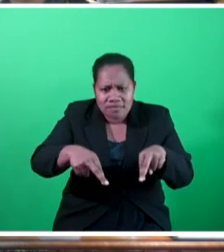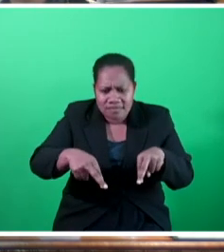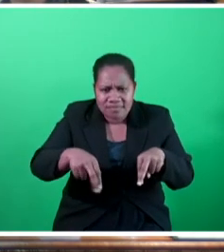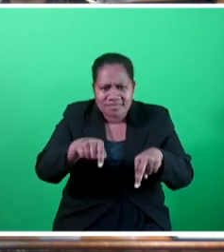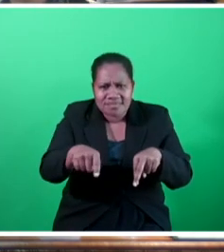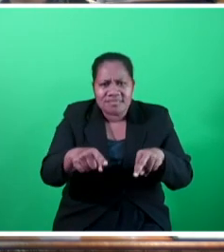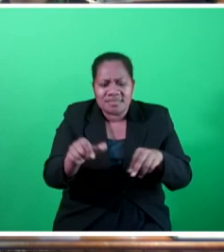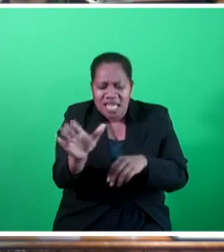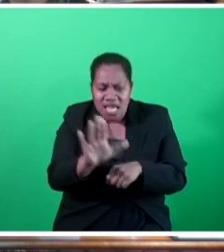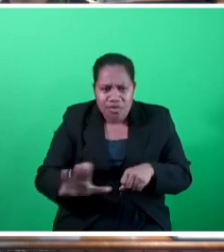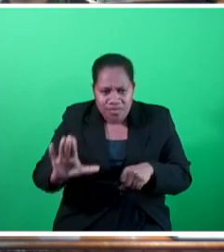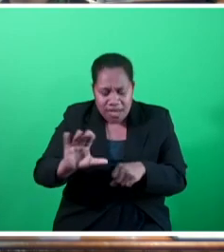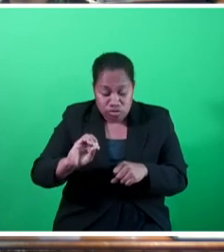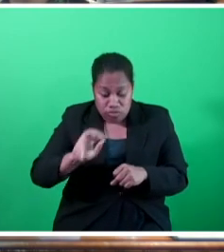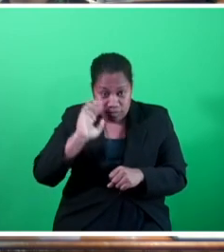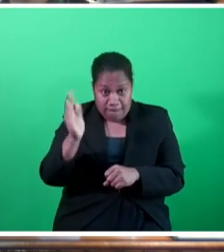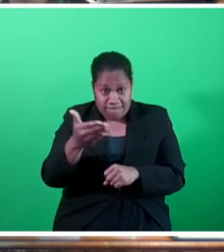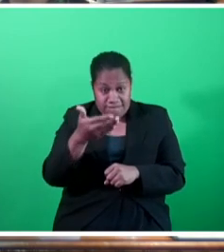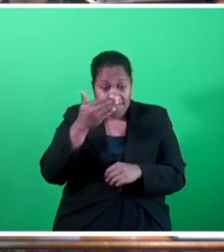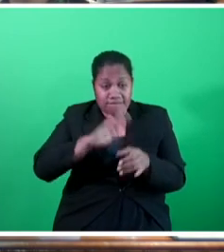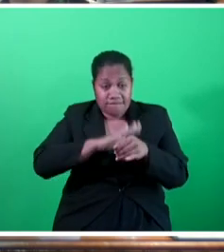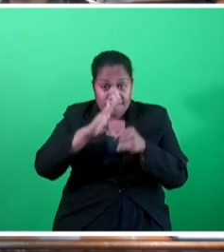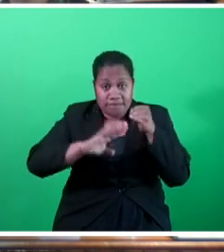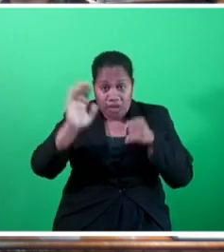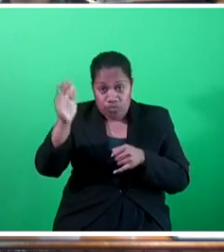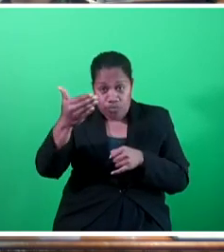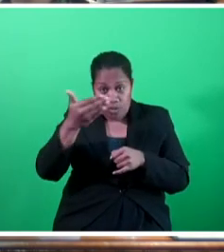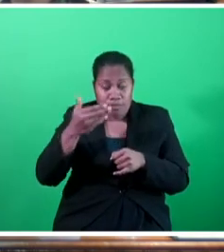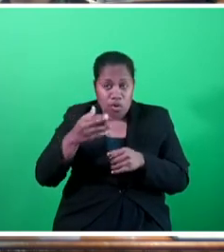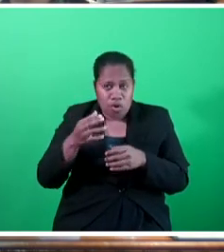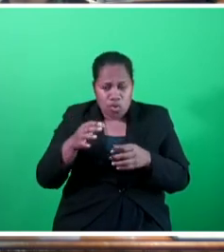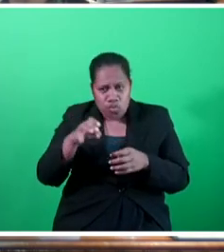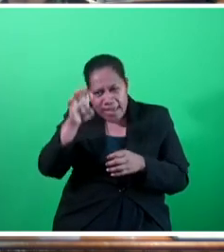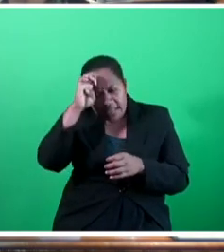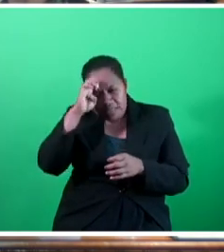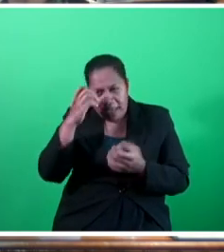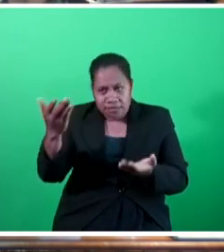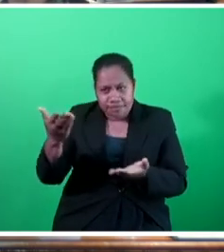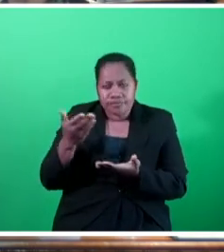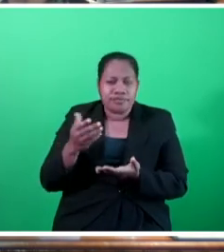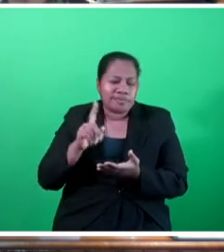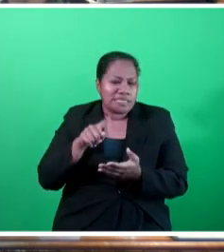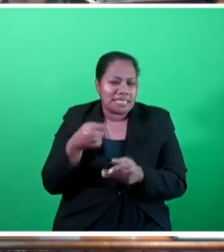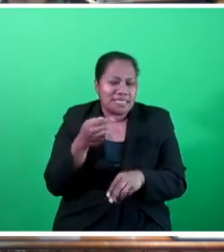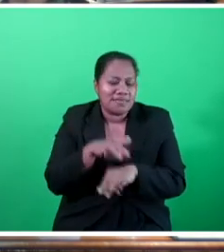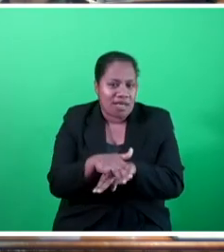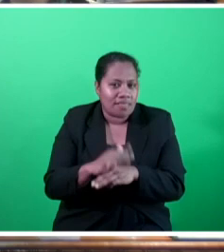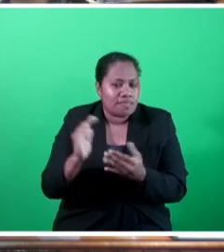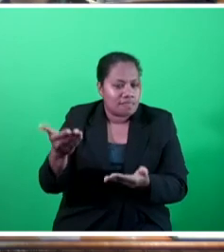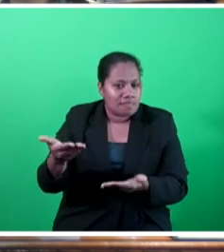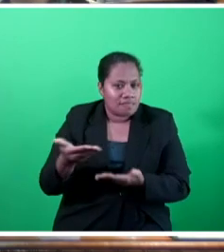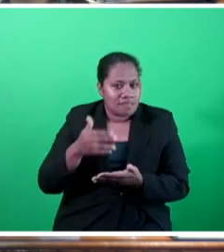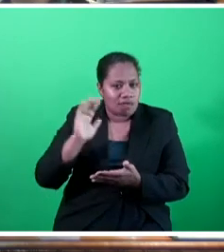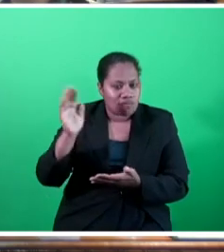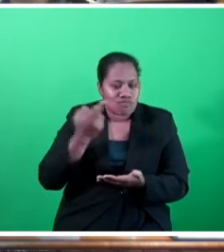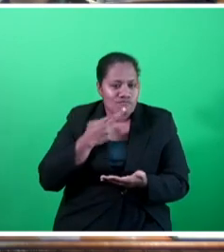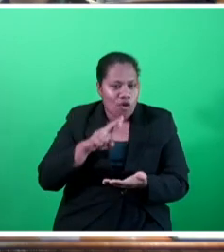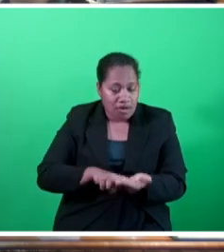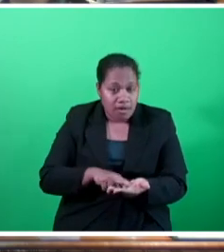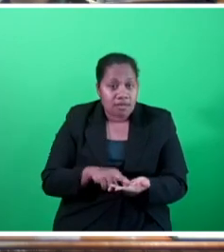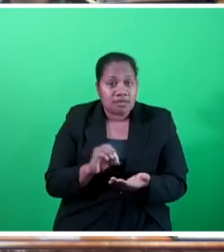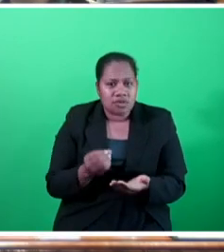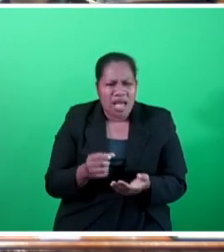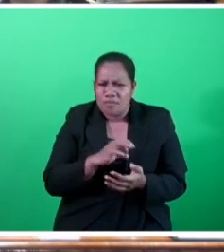expect to get a final report by within the next month or so. Now, Mr. Speaker, sir, I won't take too long, but just by